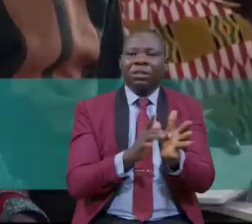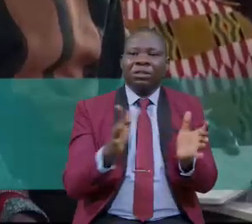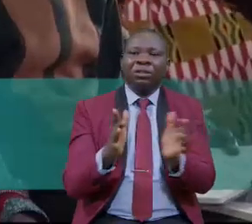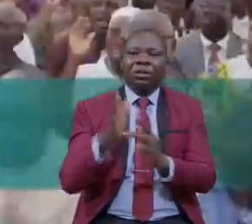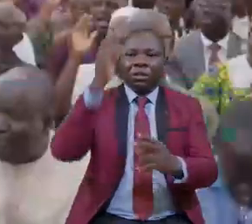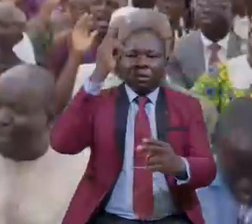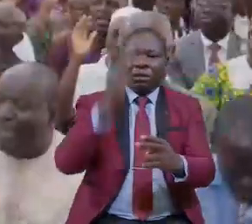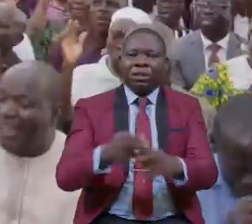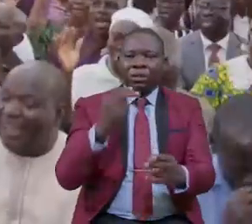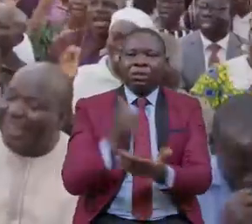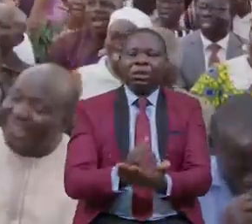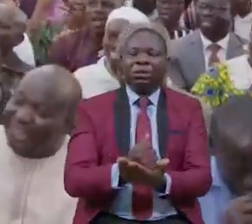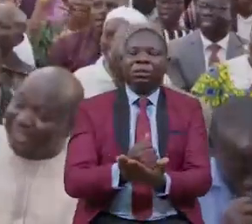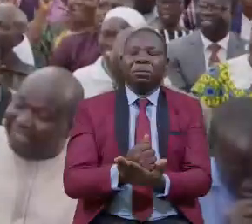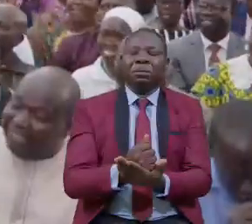Jesus' name. Amen.